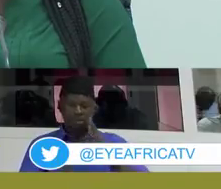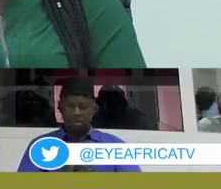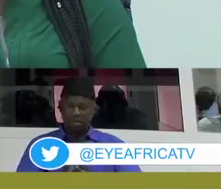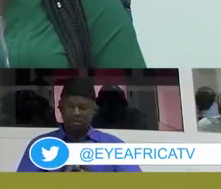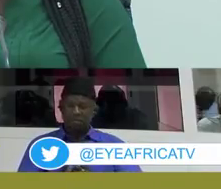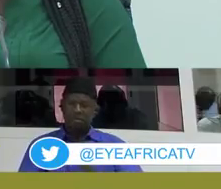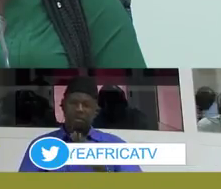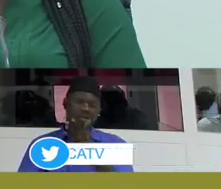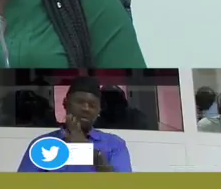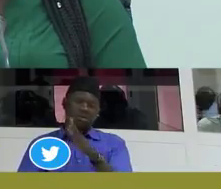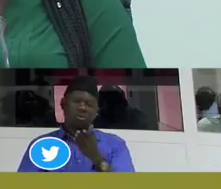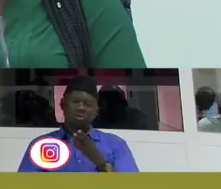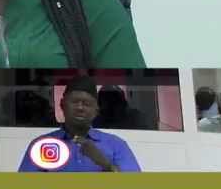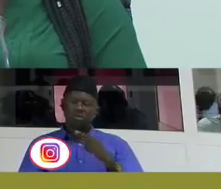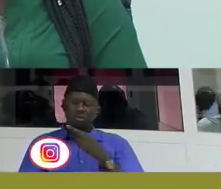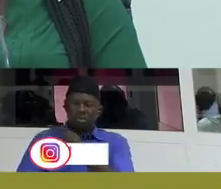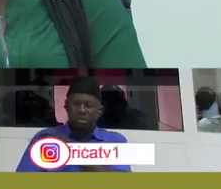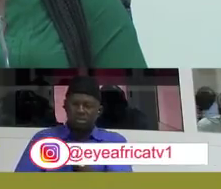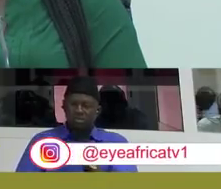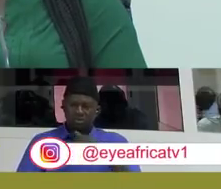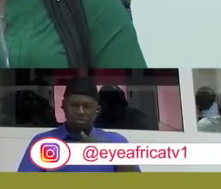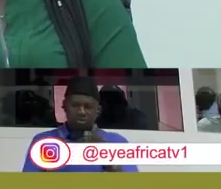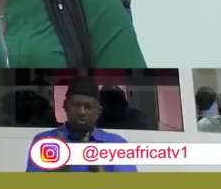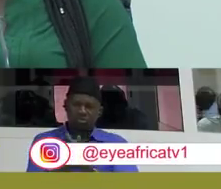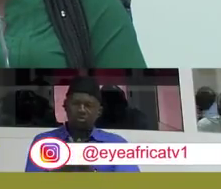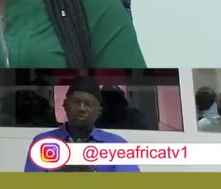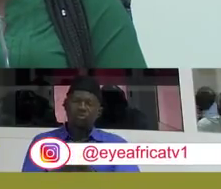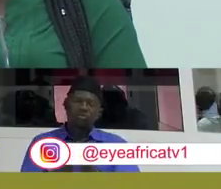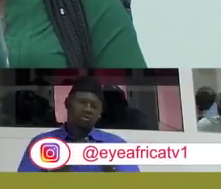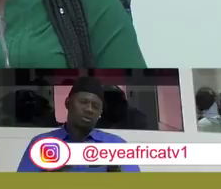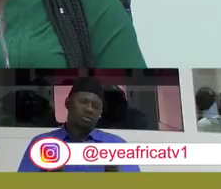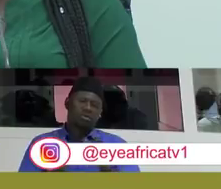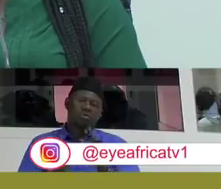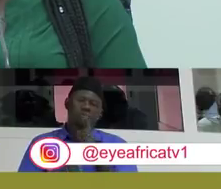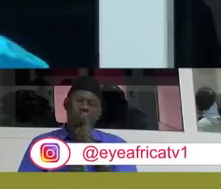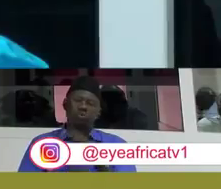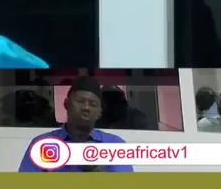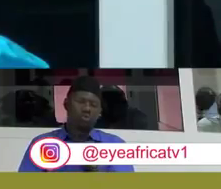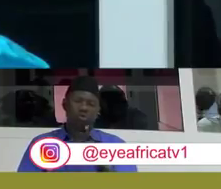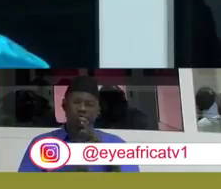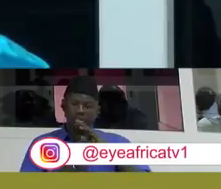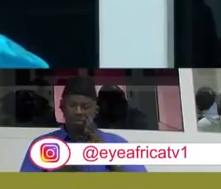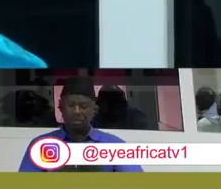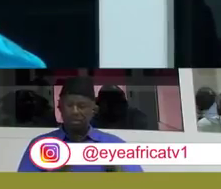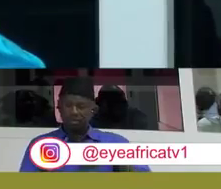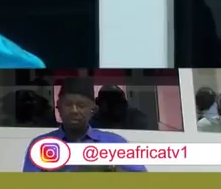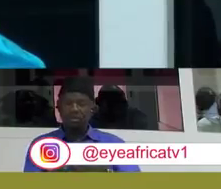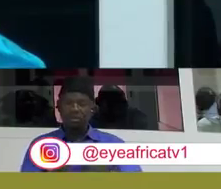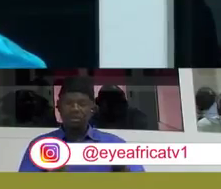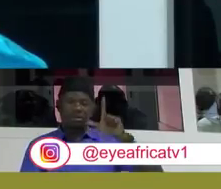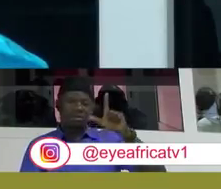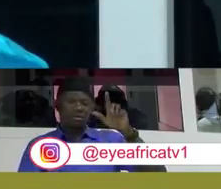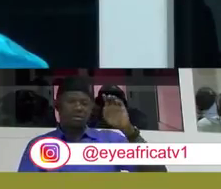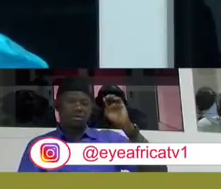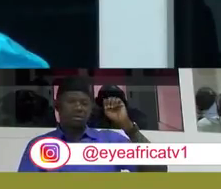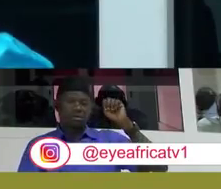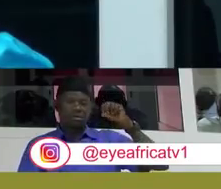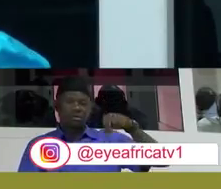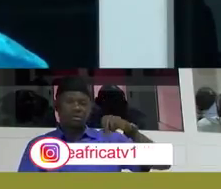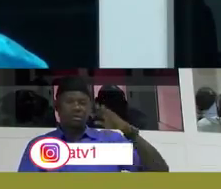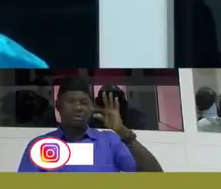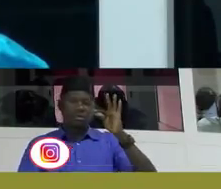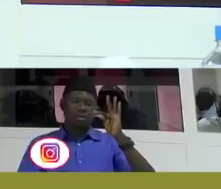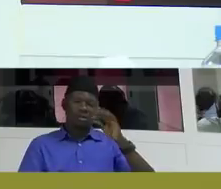other religious group for that matter, who do not believe in Lent or in Ramadan? The